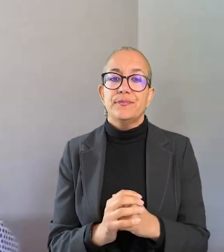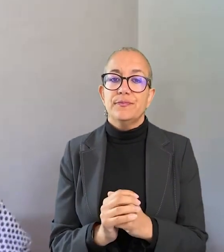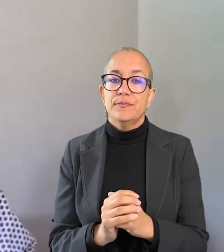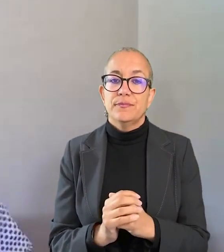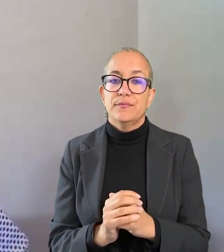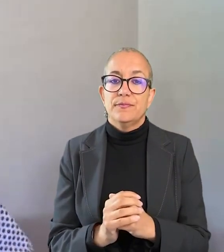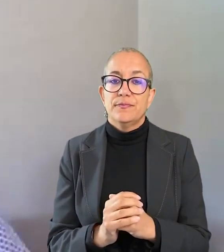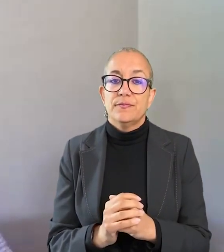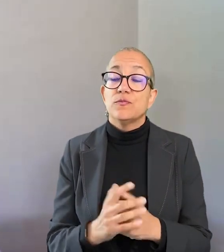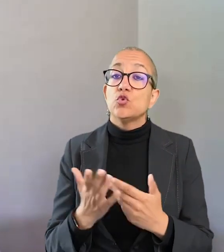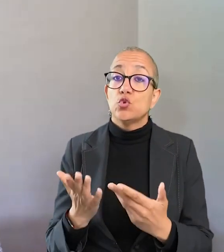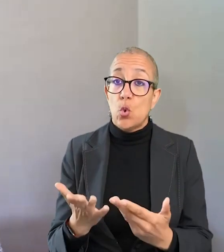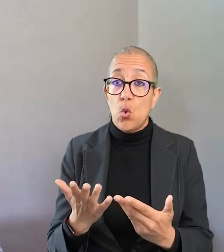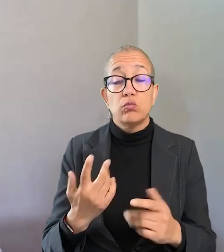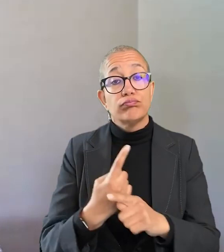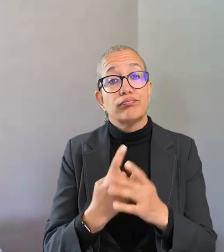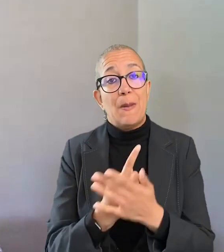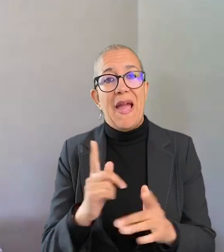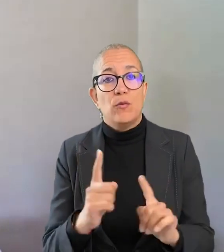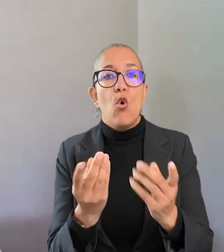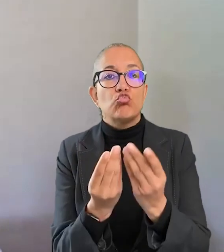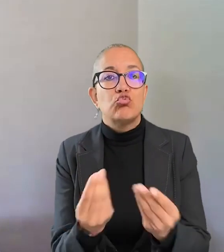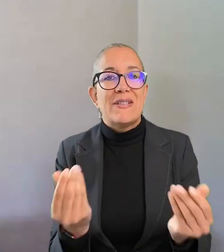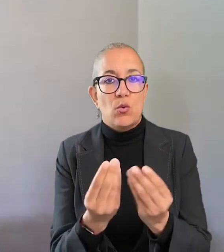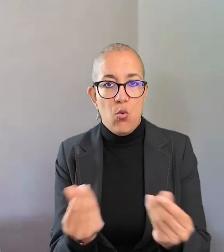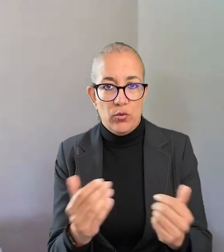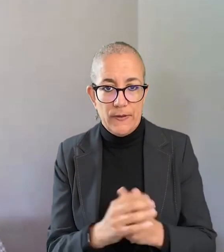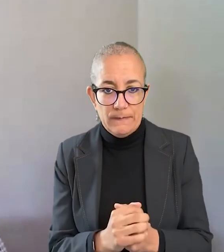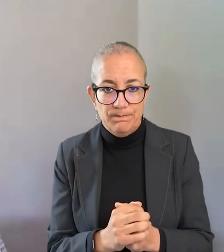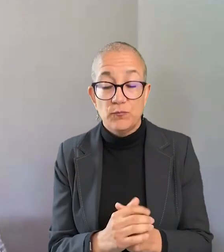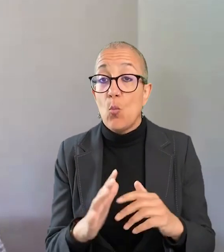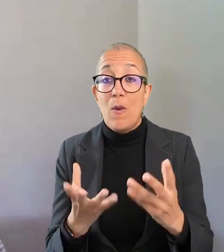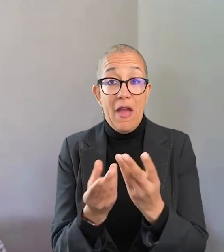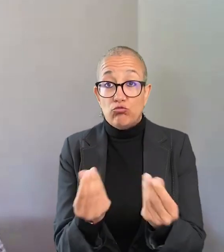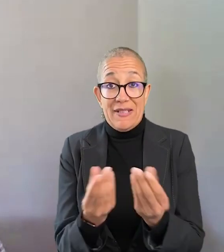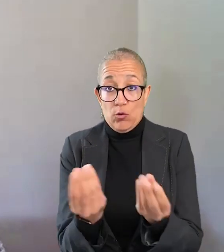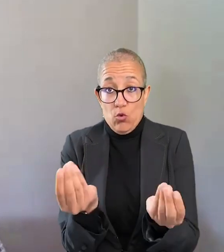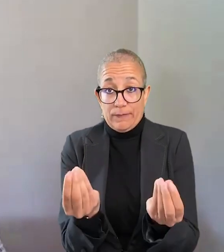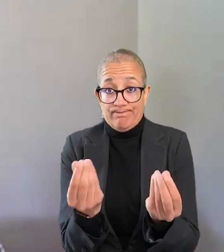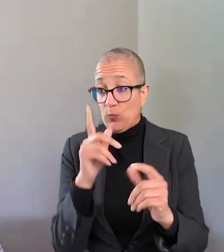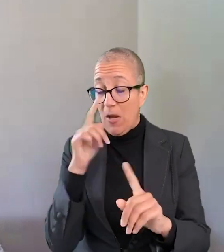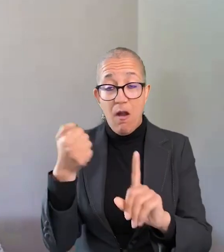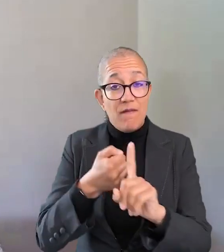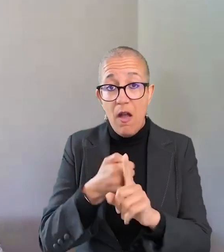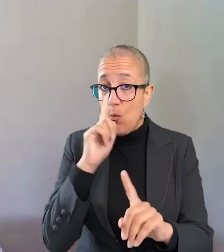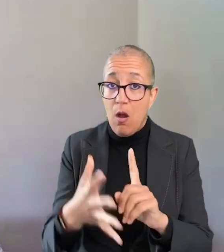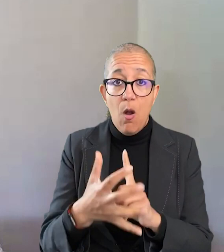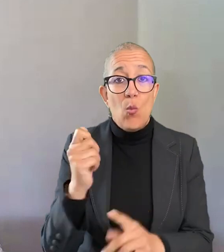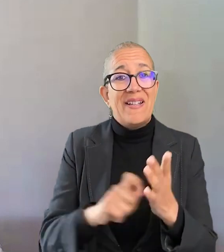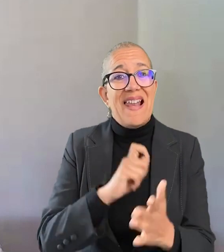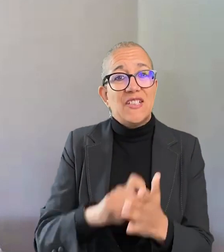So this is about resources, okay? So without the resources to spend, we can't fight and win elections. Mm-hmm. So how would